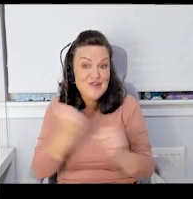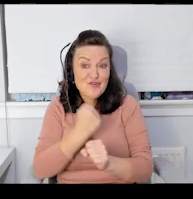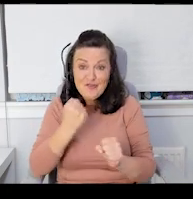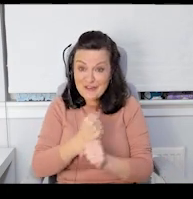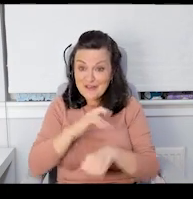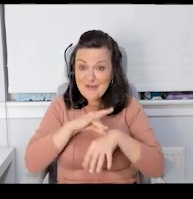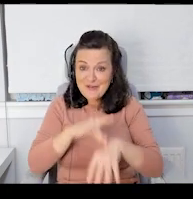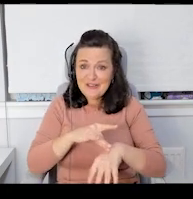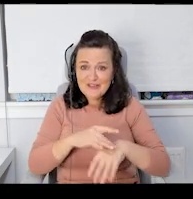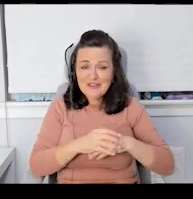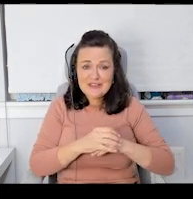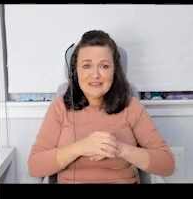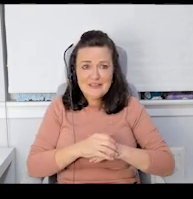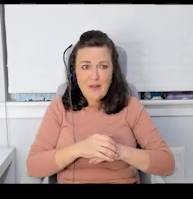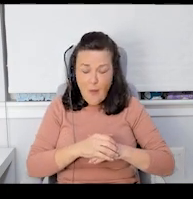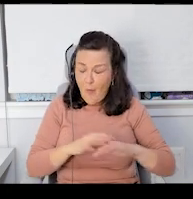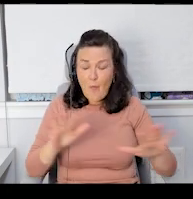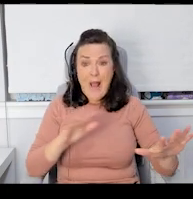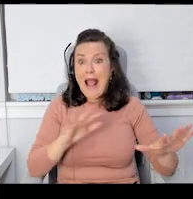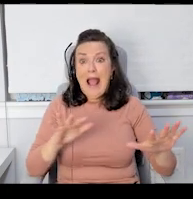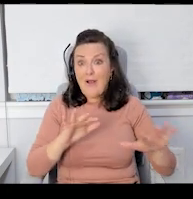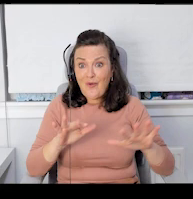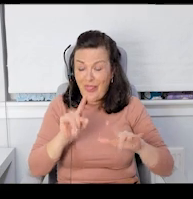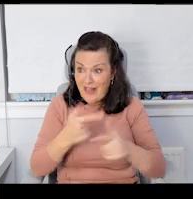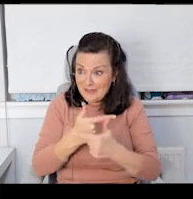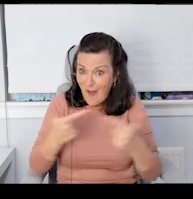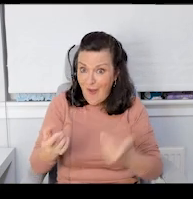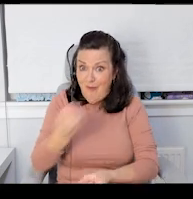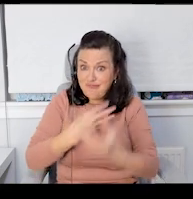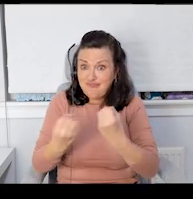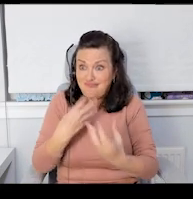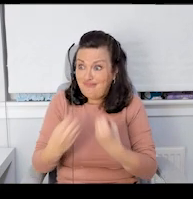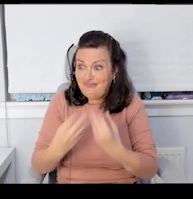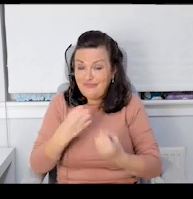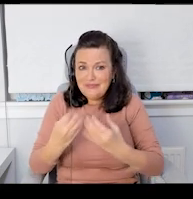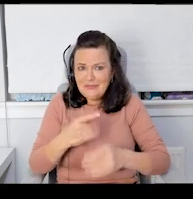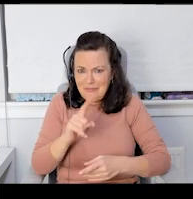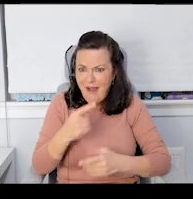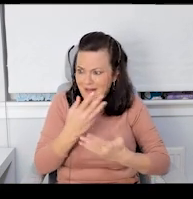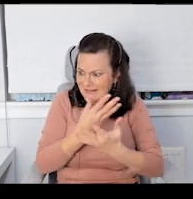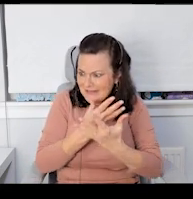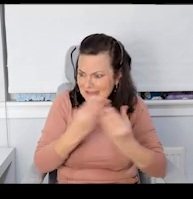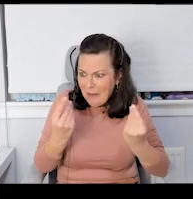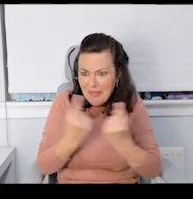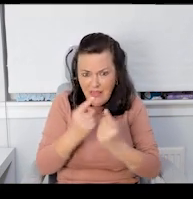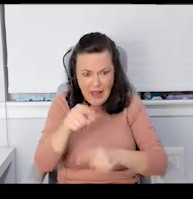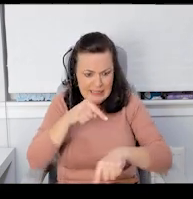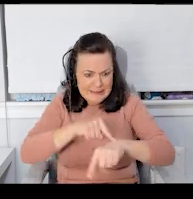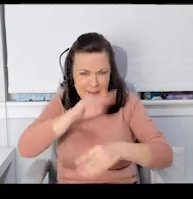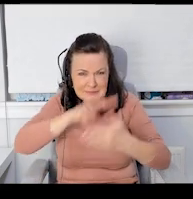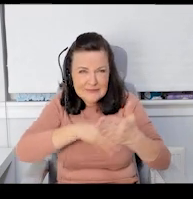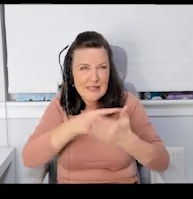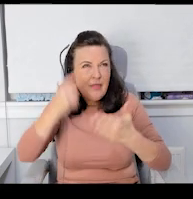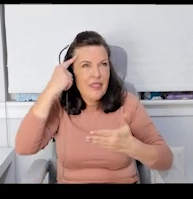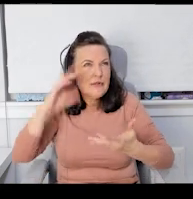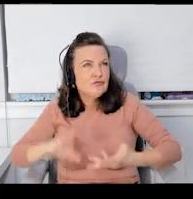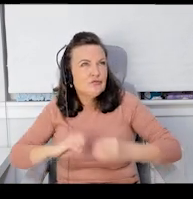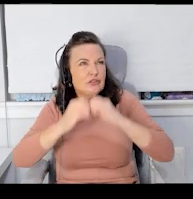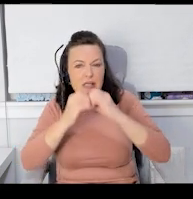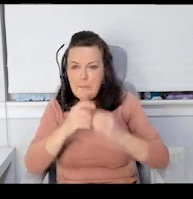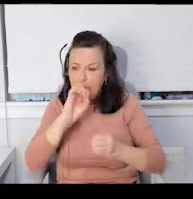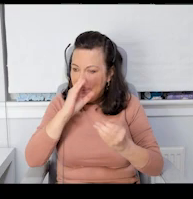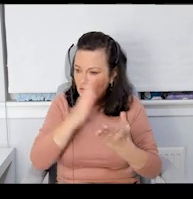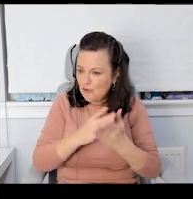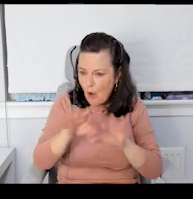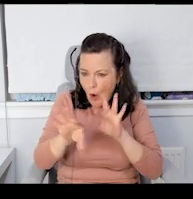Fantastic, Pam. So there's obviously a couple of key things there that you've absolutely nailed in terms of, you know, get the timetable and be creative, get